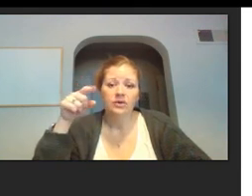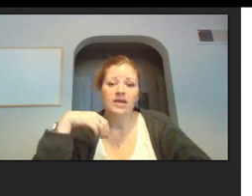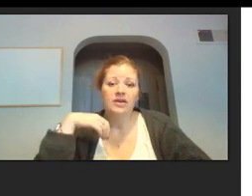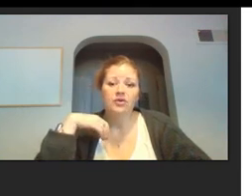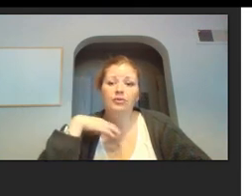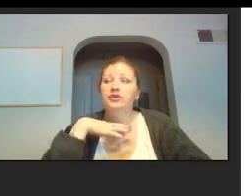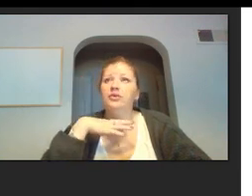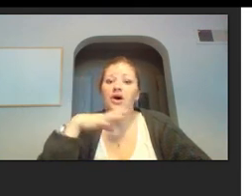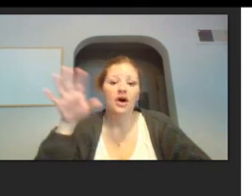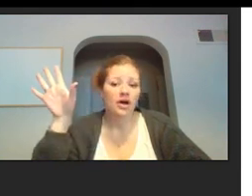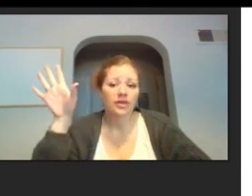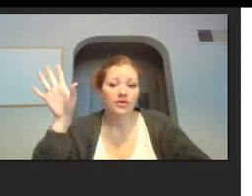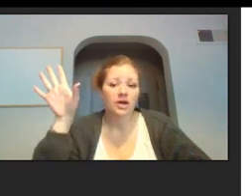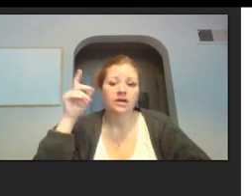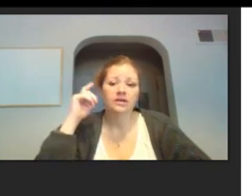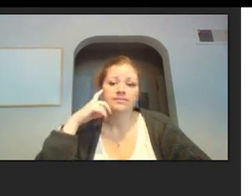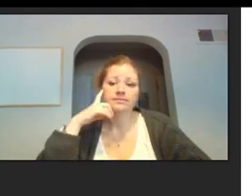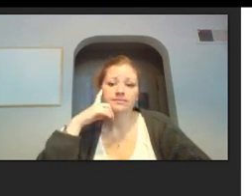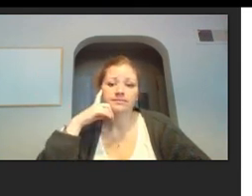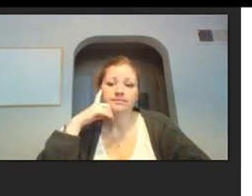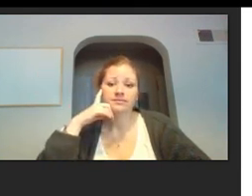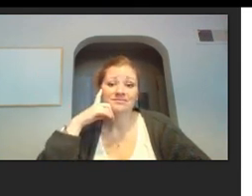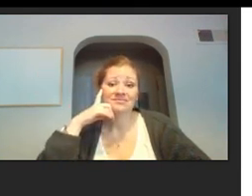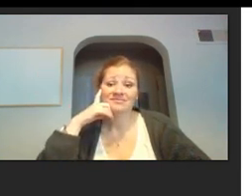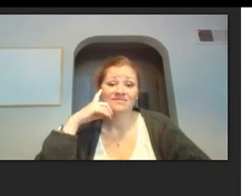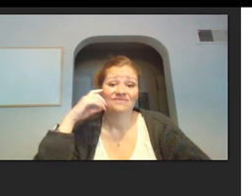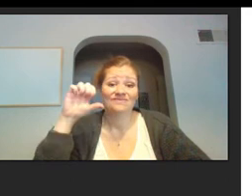Can you make your group do all the work?